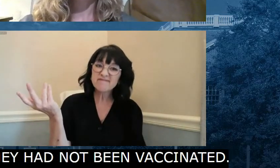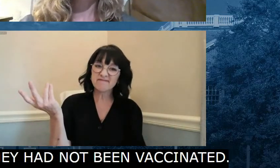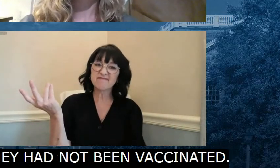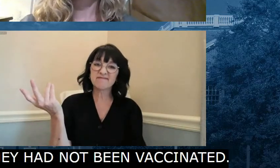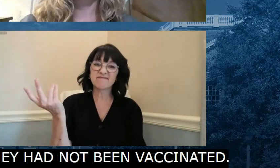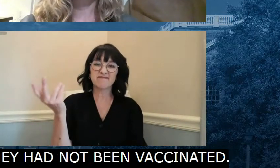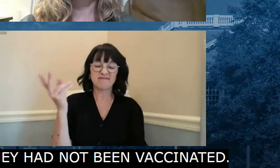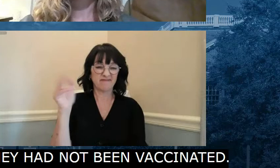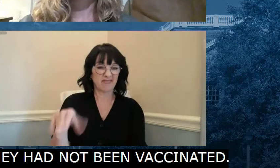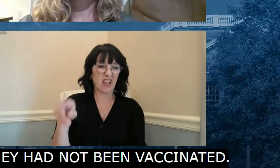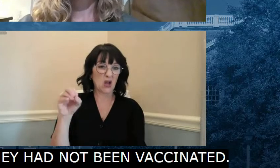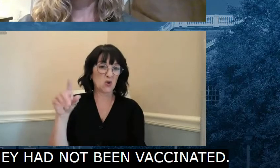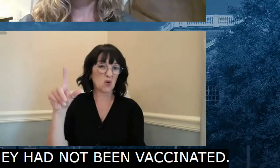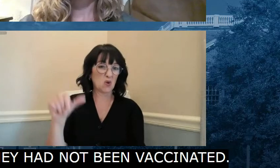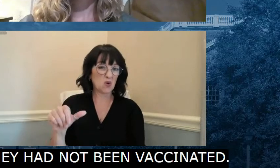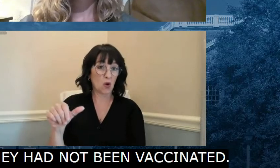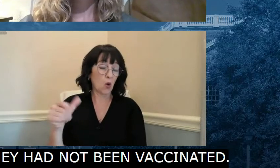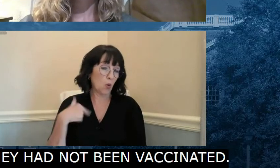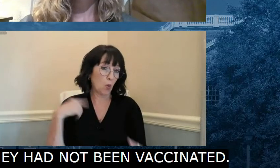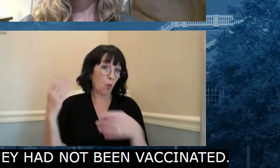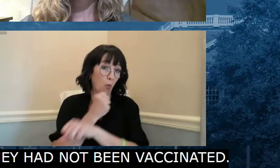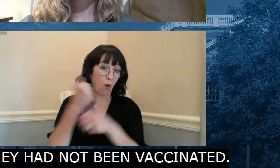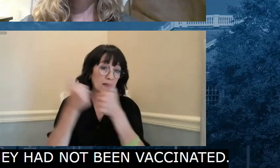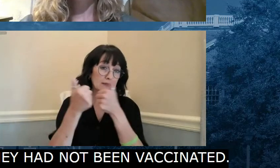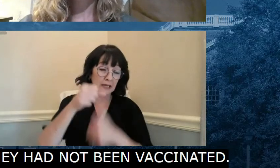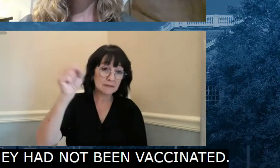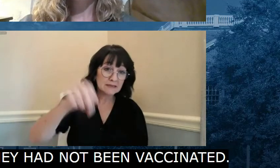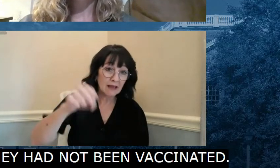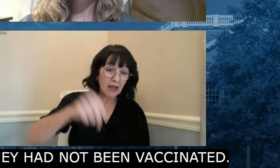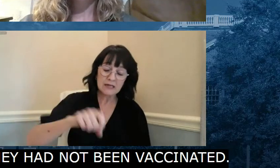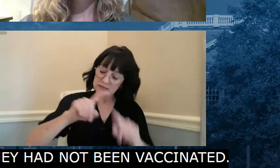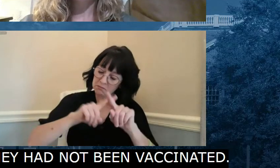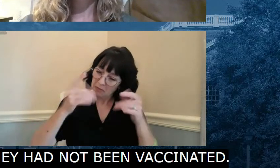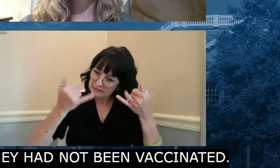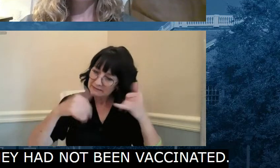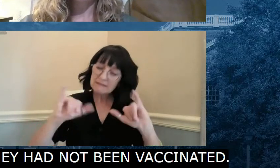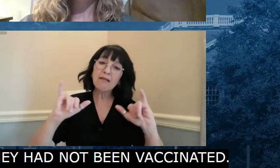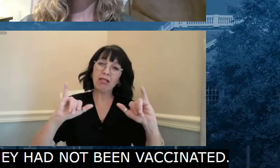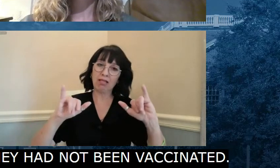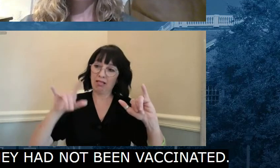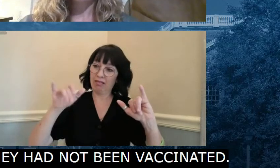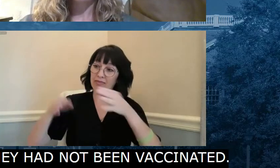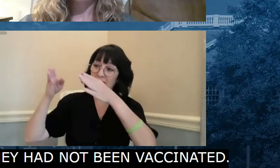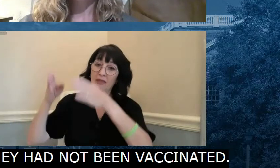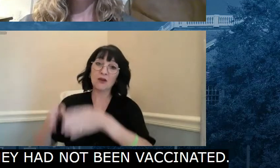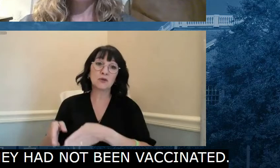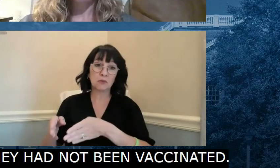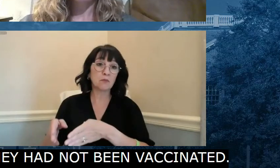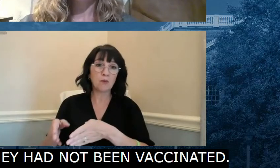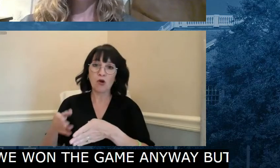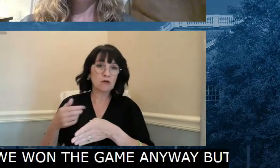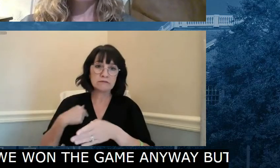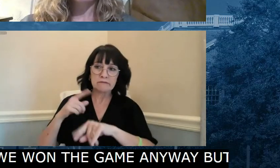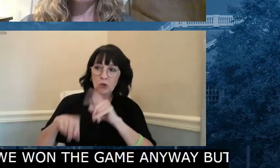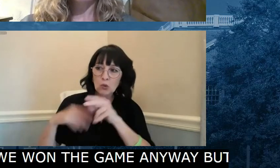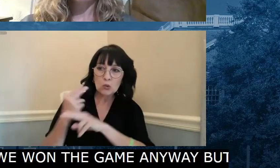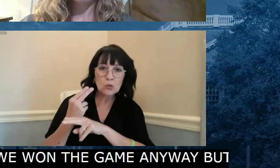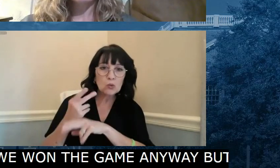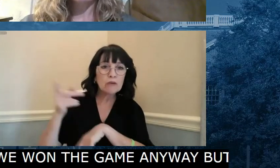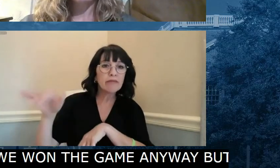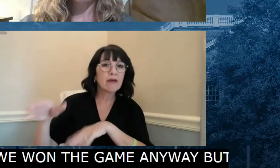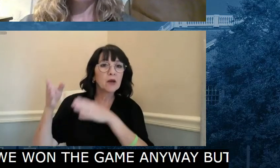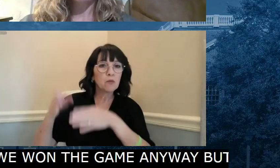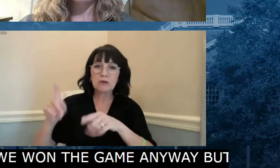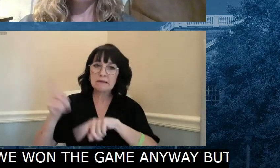ace, Nola. Turns out we won the game anyway, but that virus is out there, particularly among